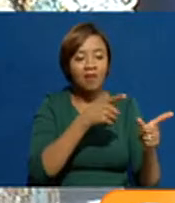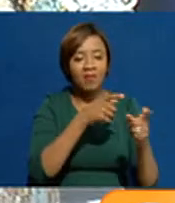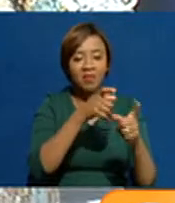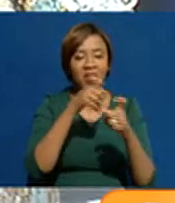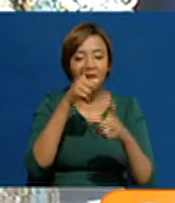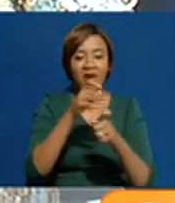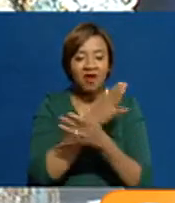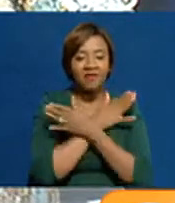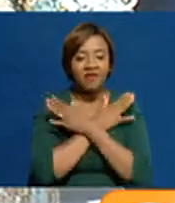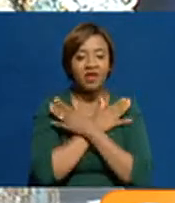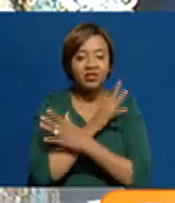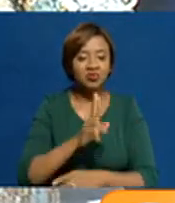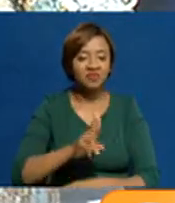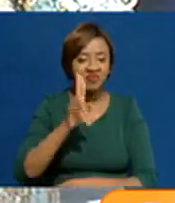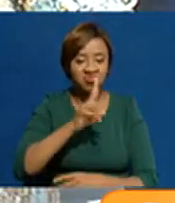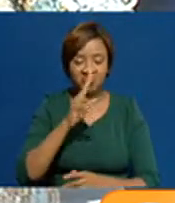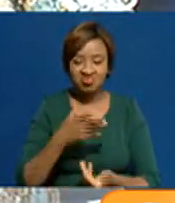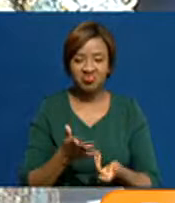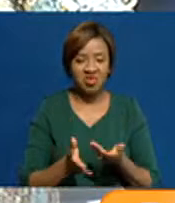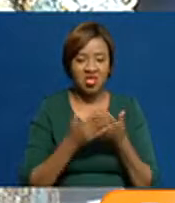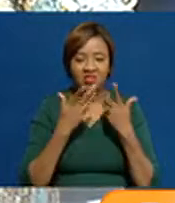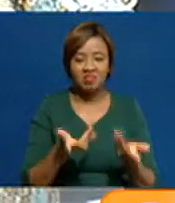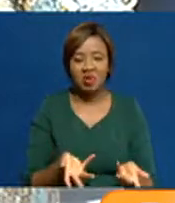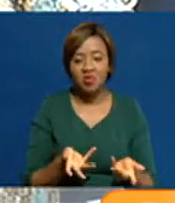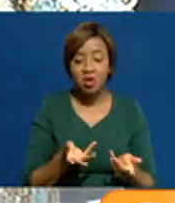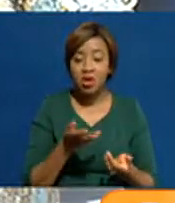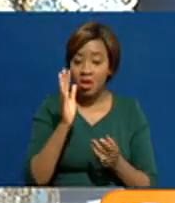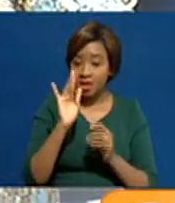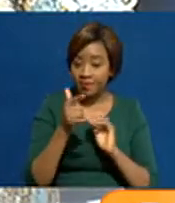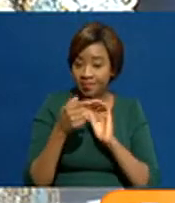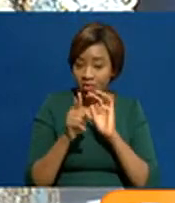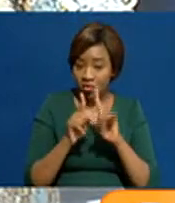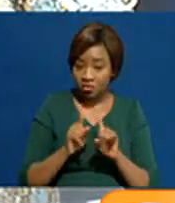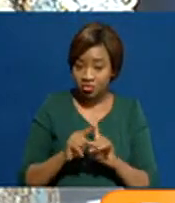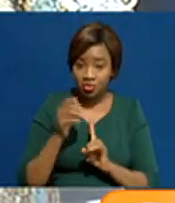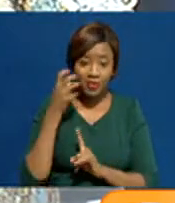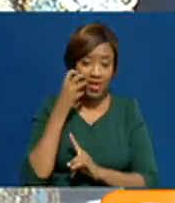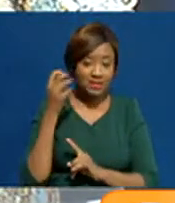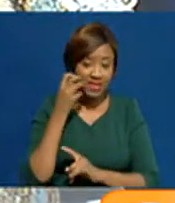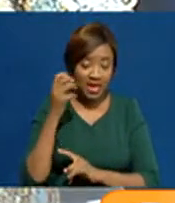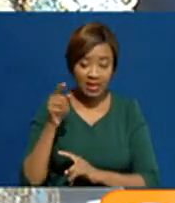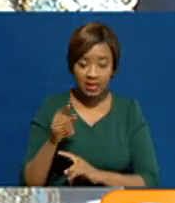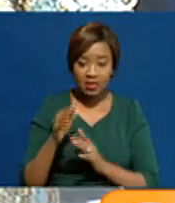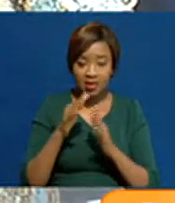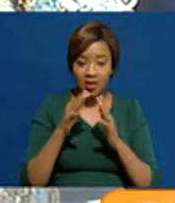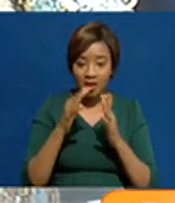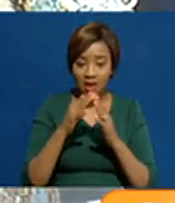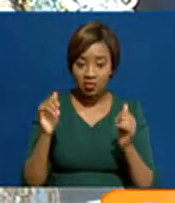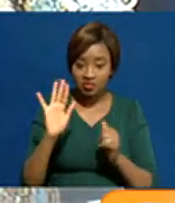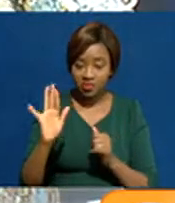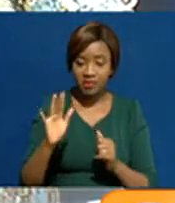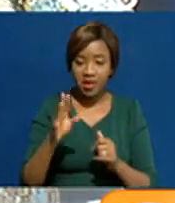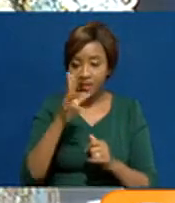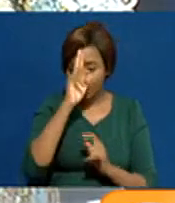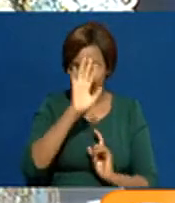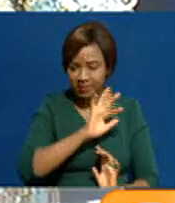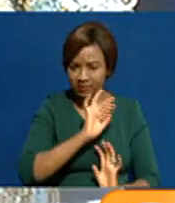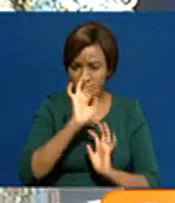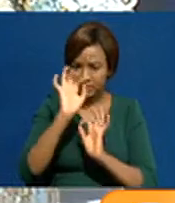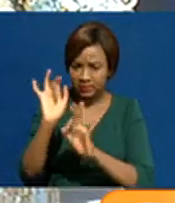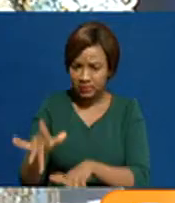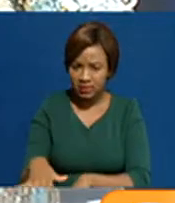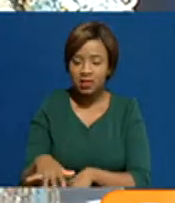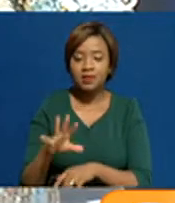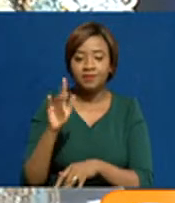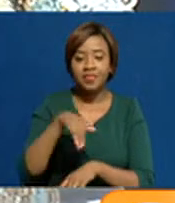Kenyatta. While referring to a police raid at the home of former Interior Affairs Cabinet Secretary Dr. Fred Matiang'i, Azimio leaders